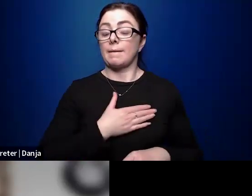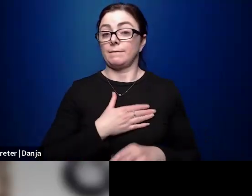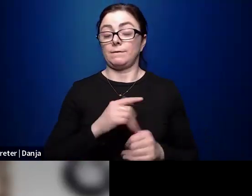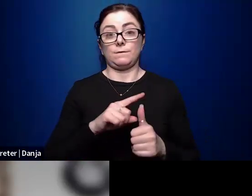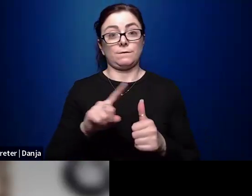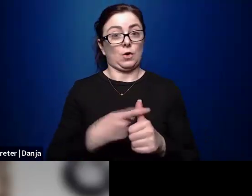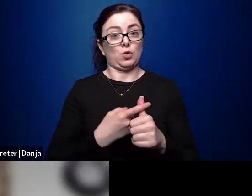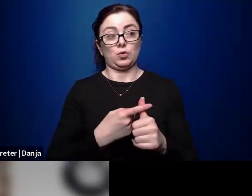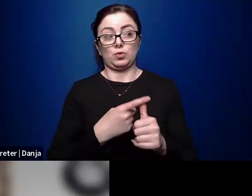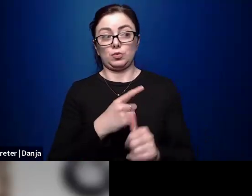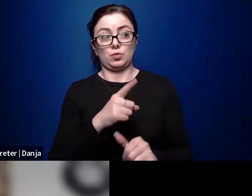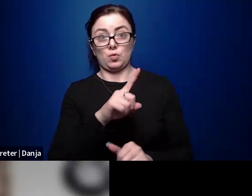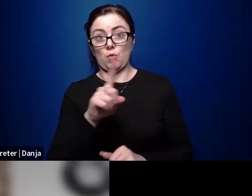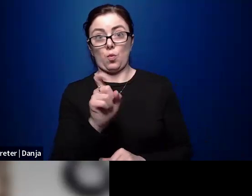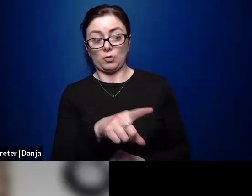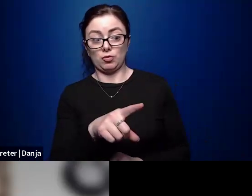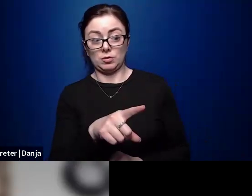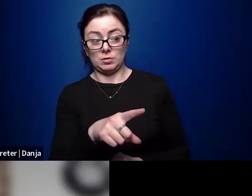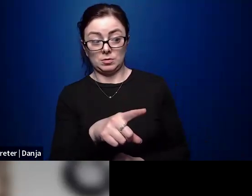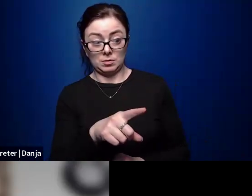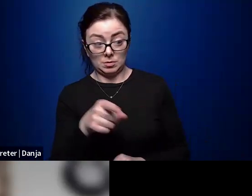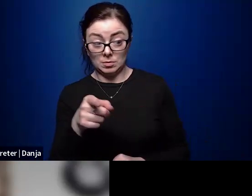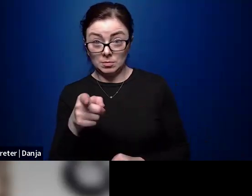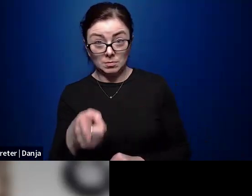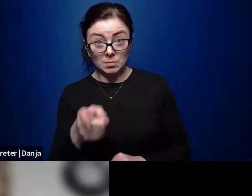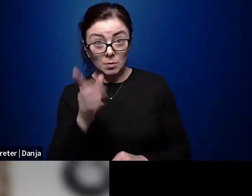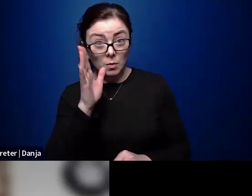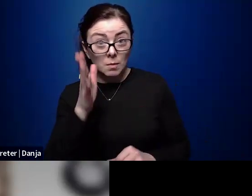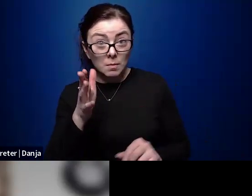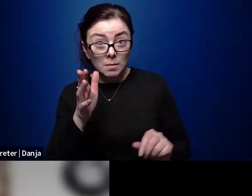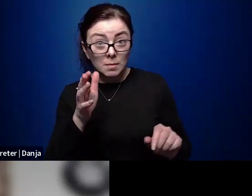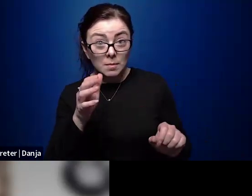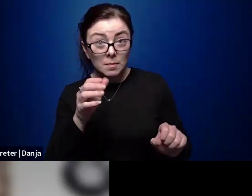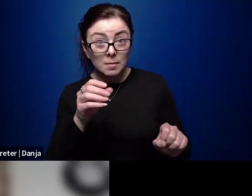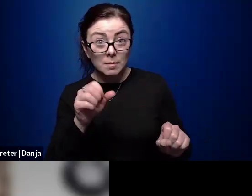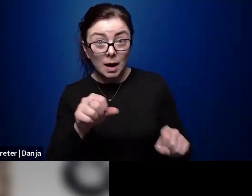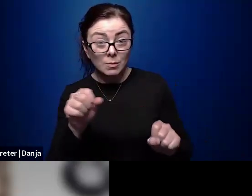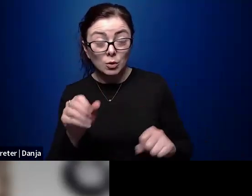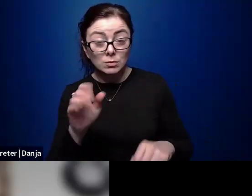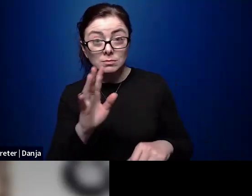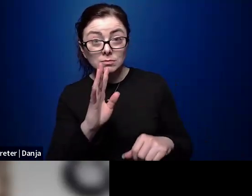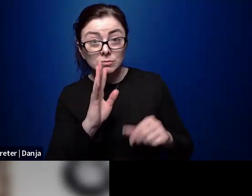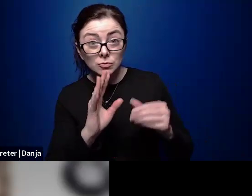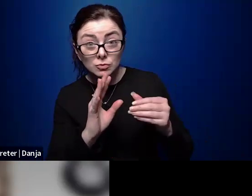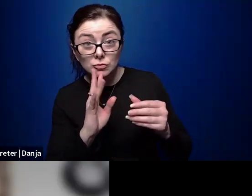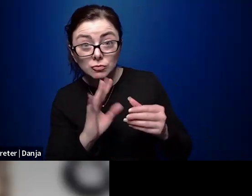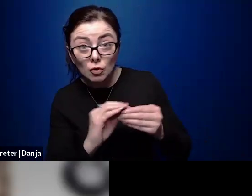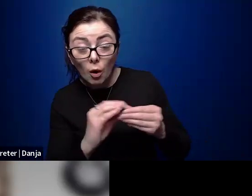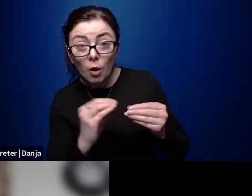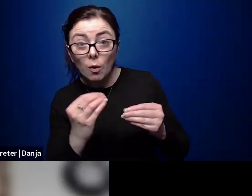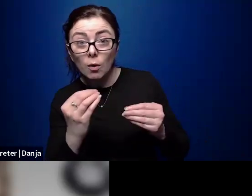to them was that he able will be able to talk one day to be